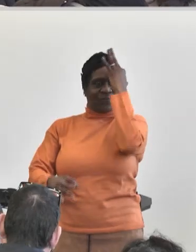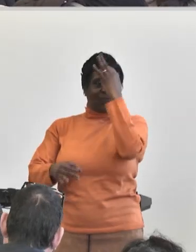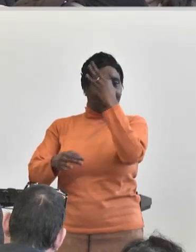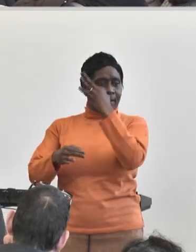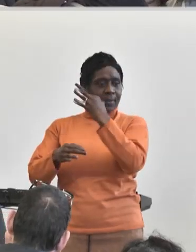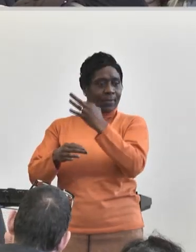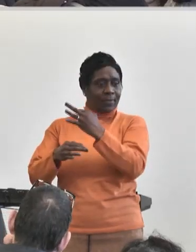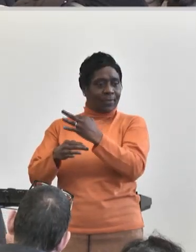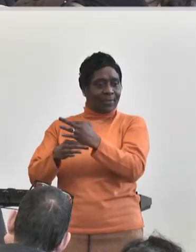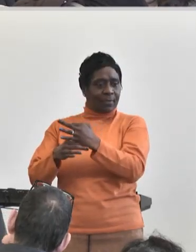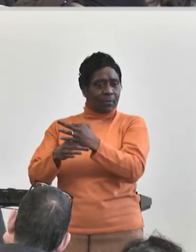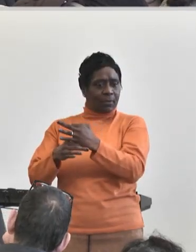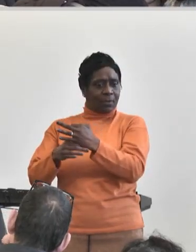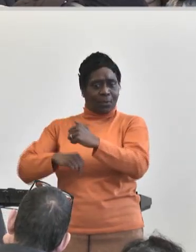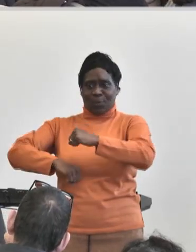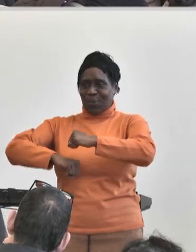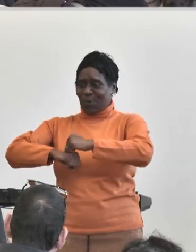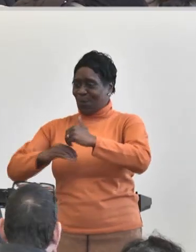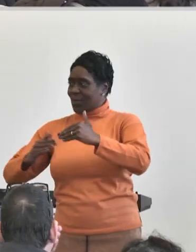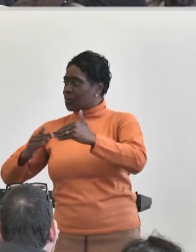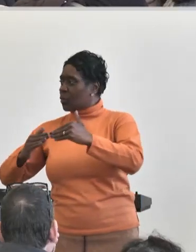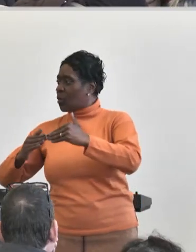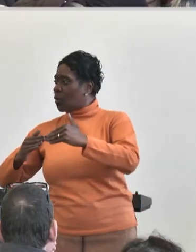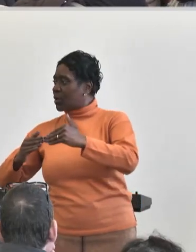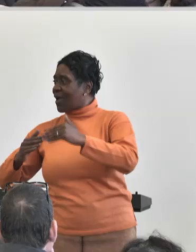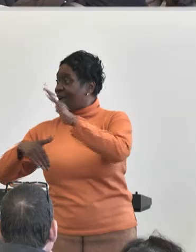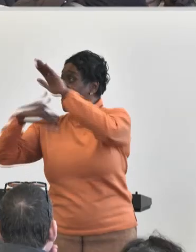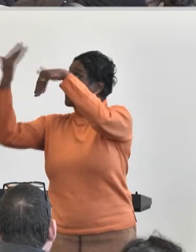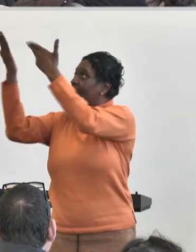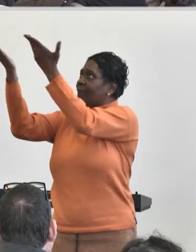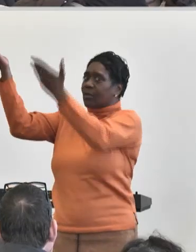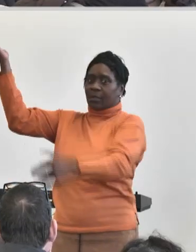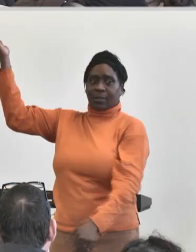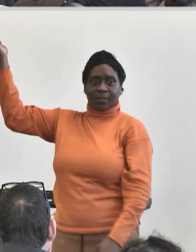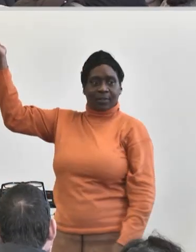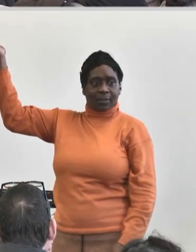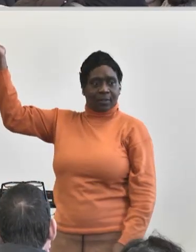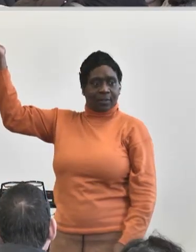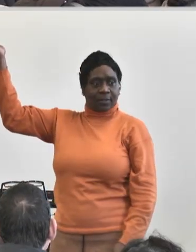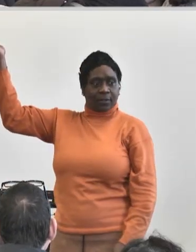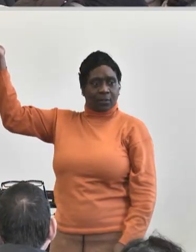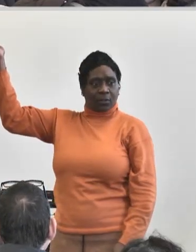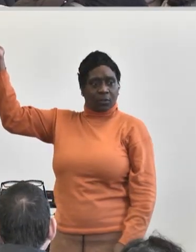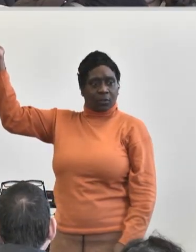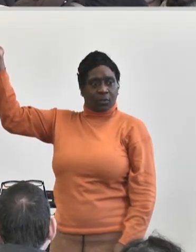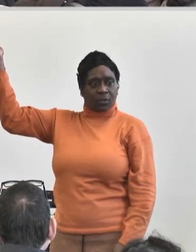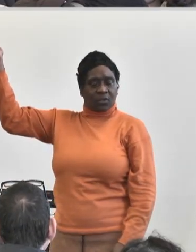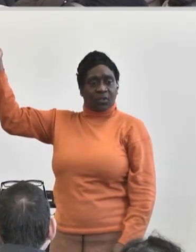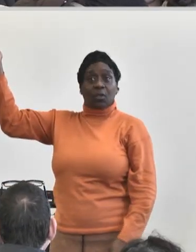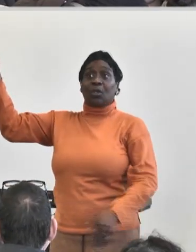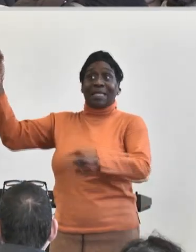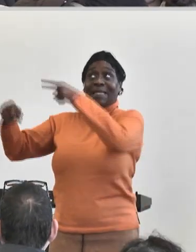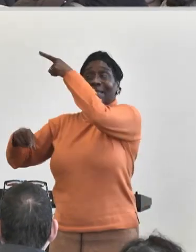piedra angular de toda fe. The cornerstone of heaven. La piedra angular del cielo. The cornerstone of